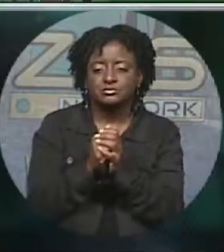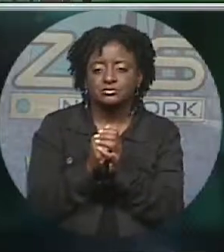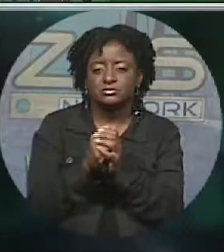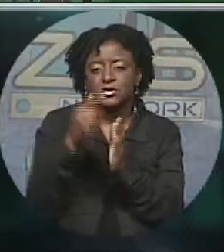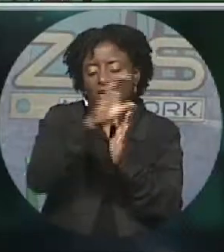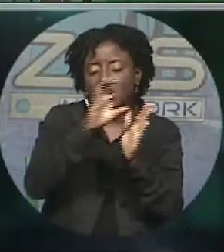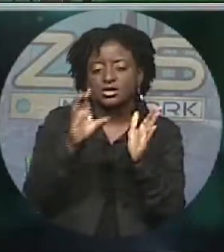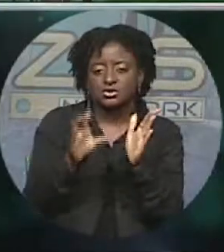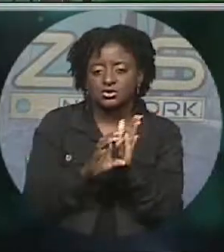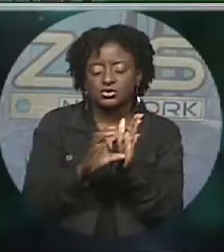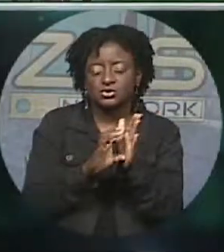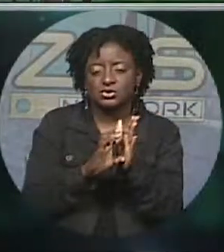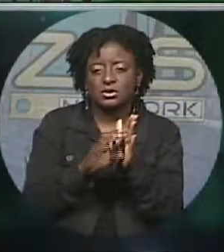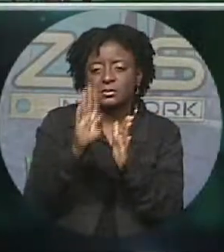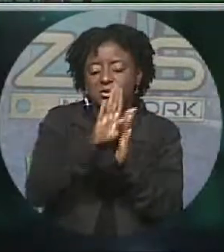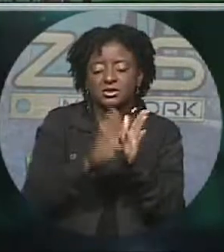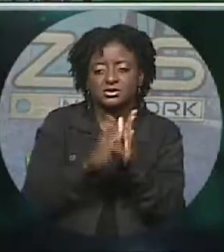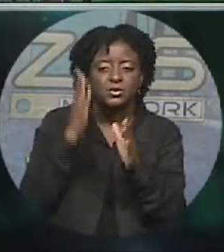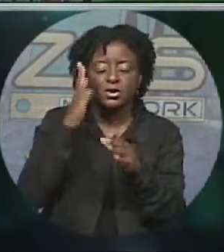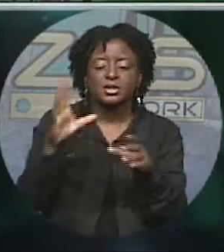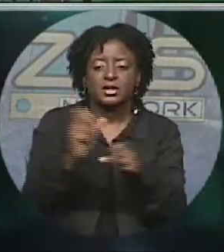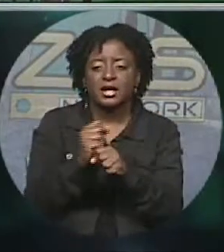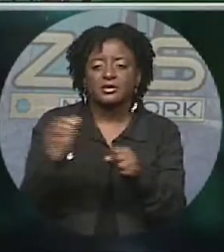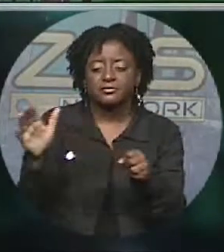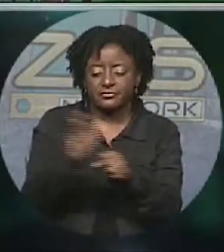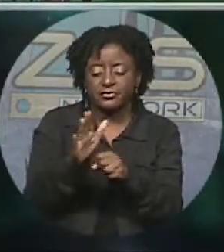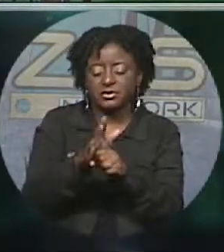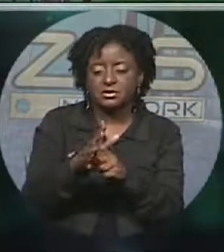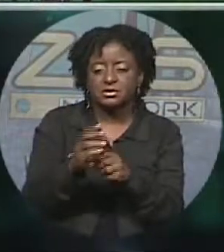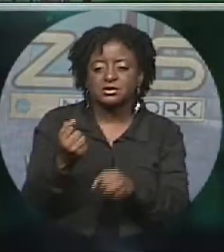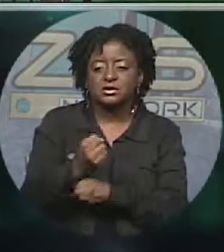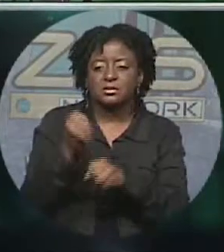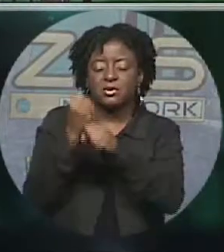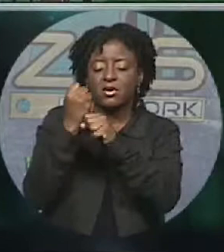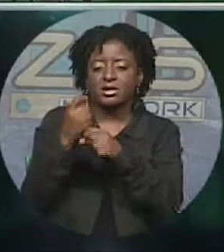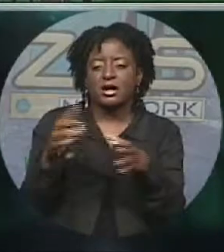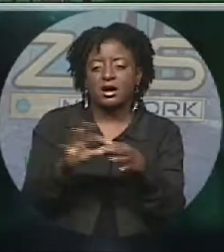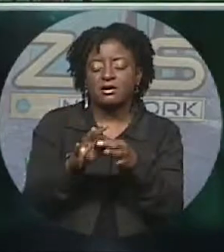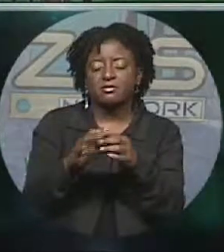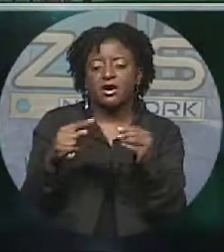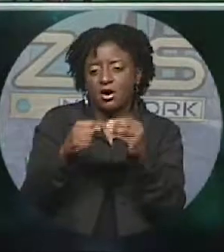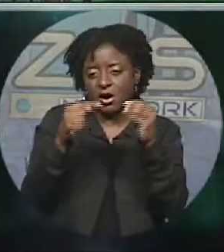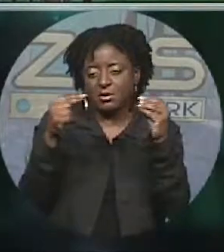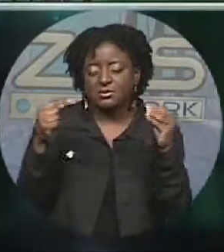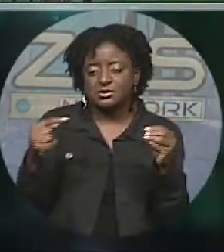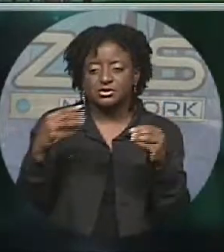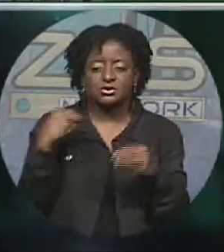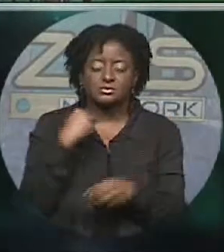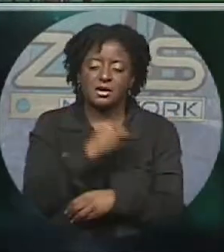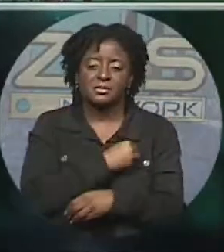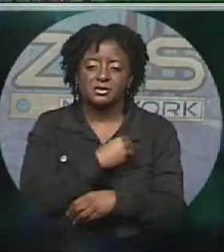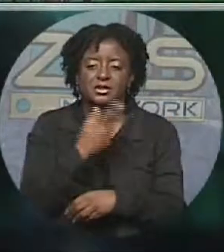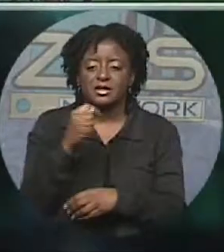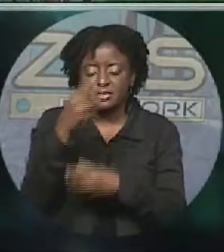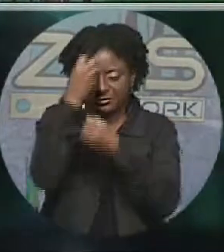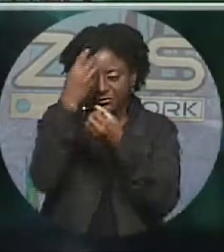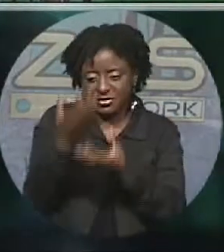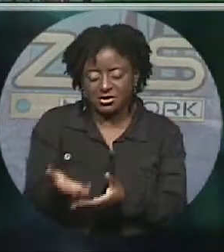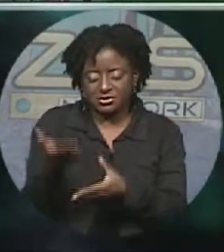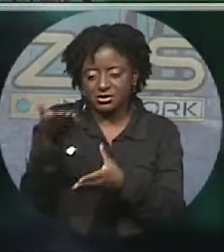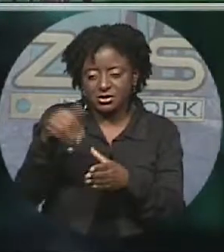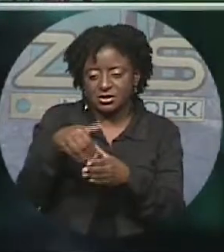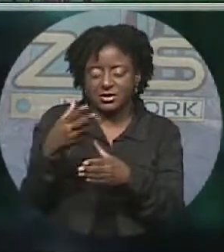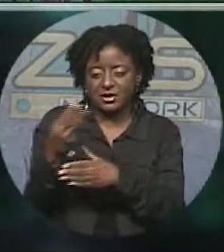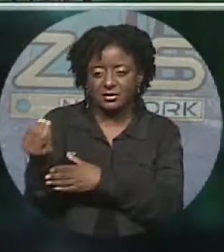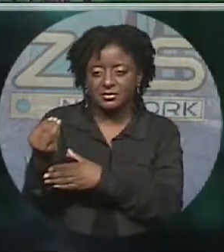Now, the constitutional bills will get the full support of opposition members. The contents of those bills are similar to the Free National Movement's